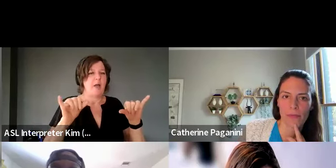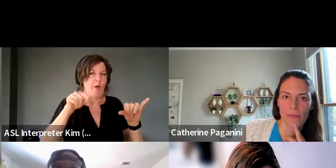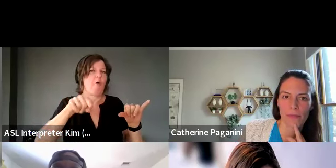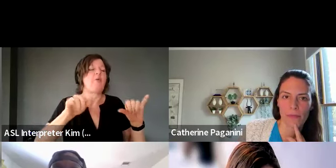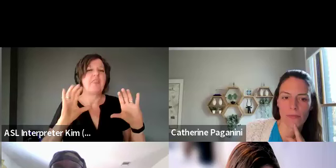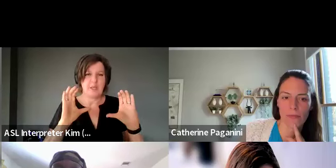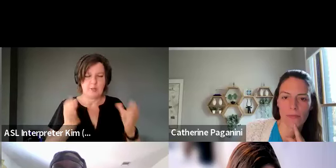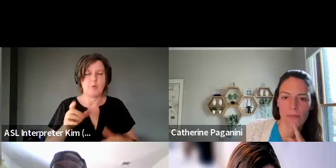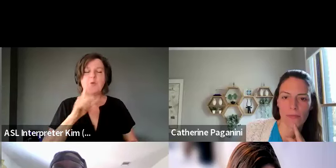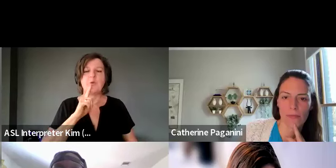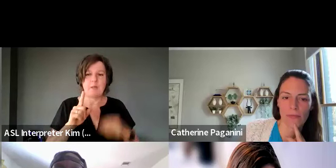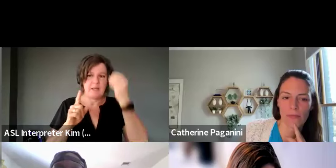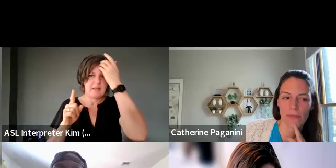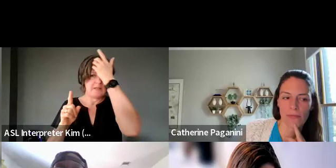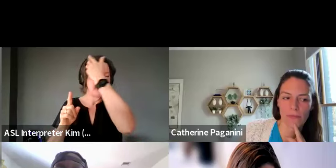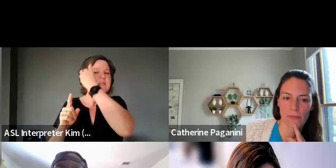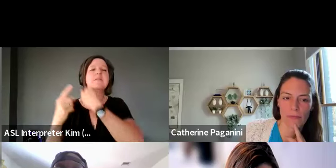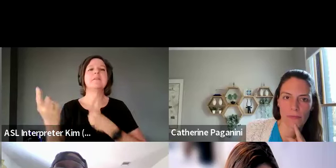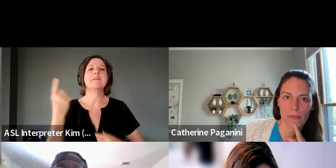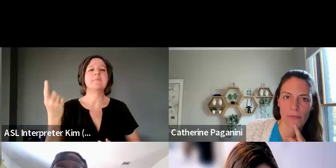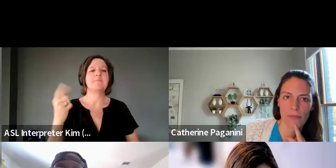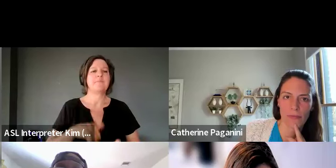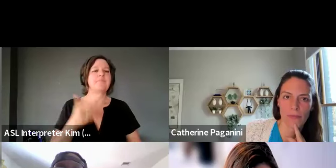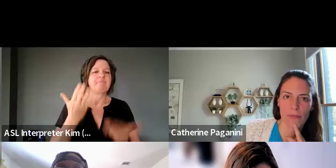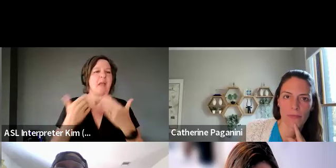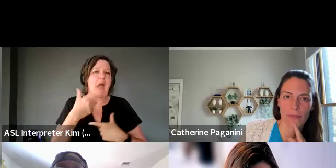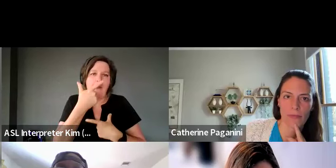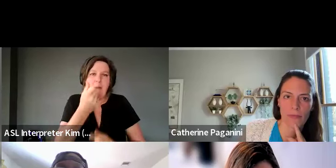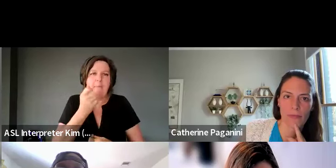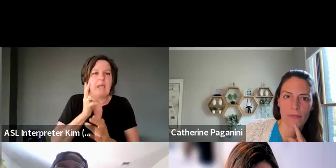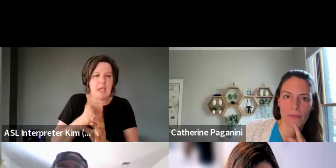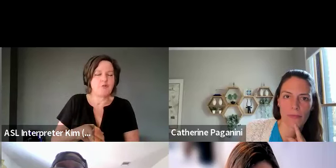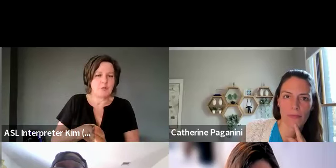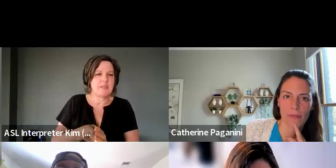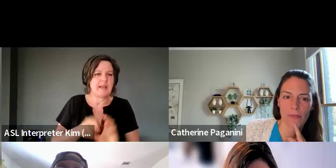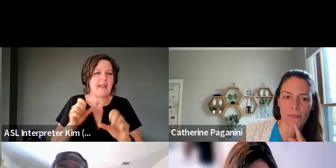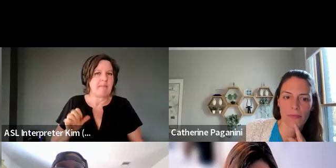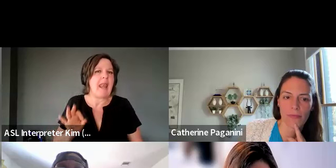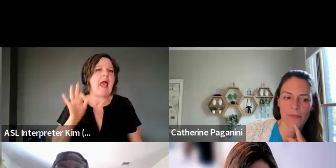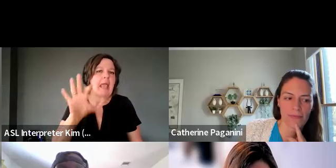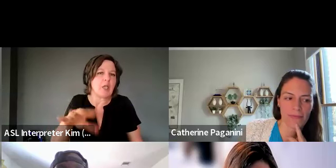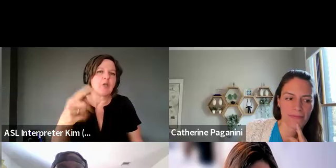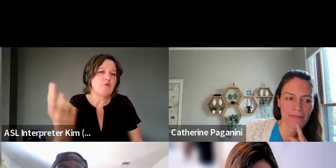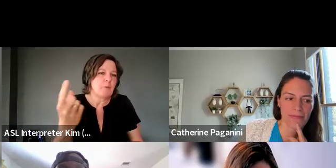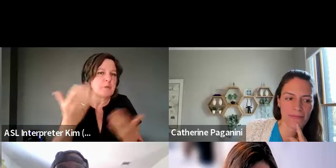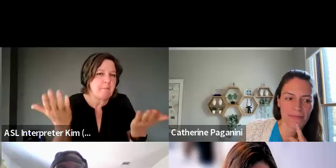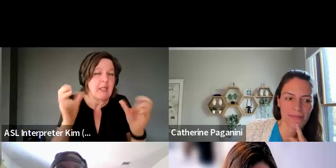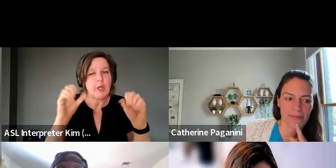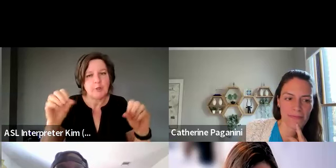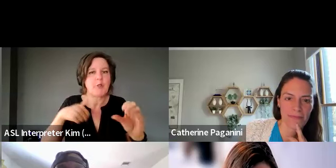which is something I might be interested in and I can contribute. So yeah,